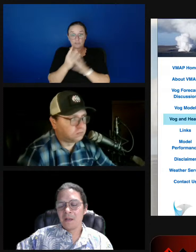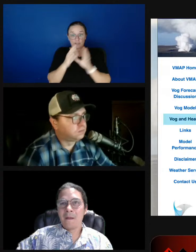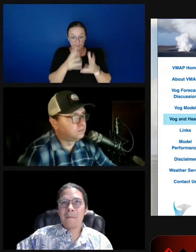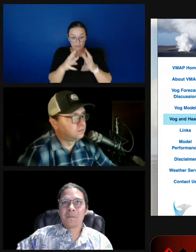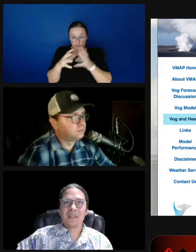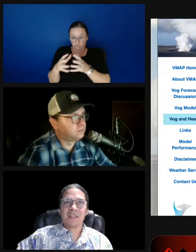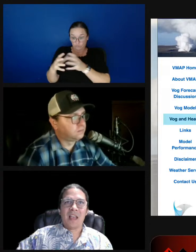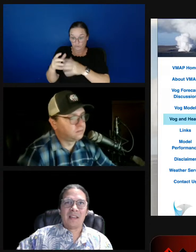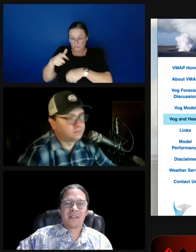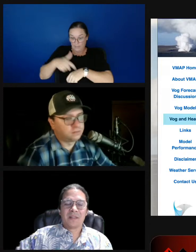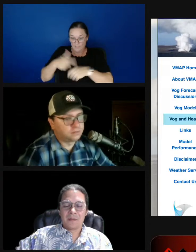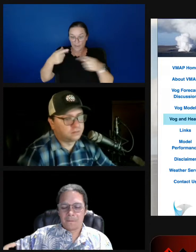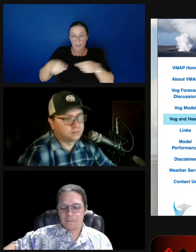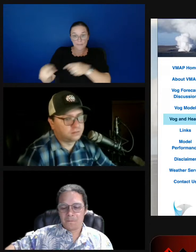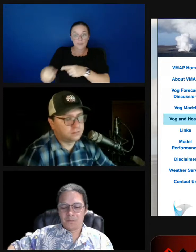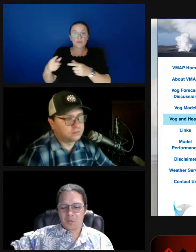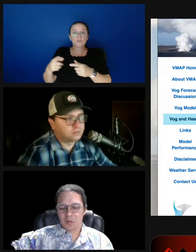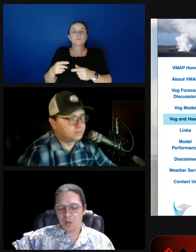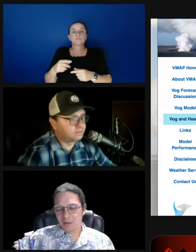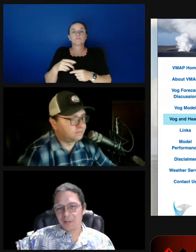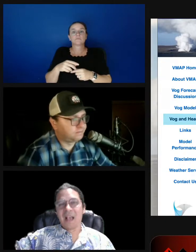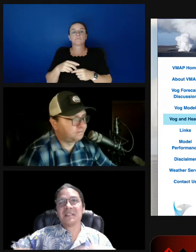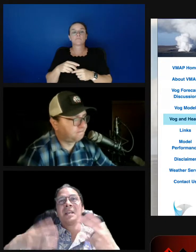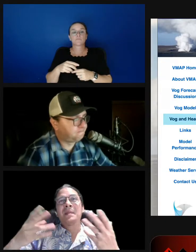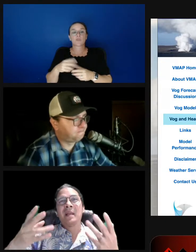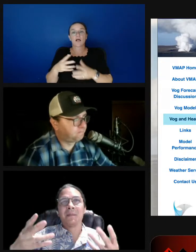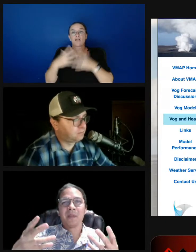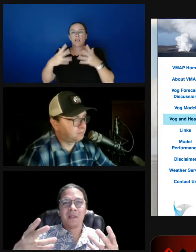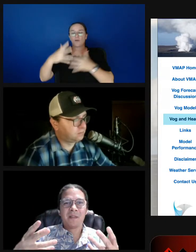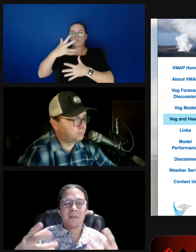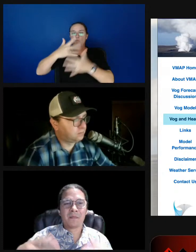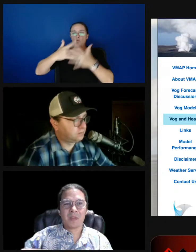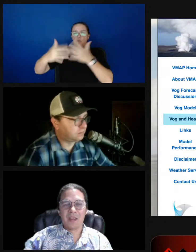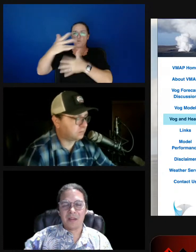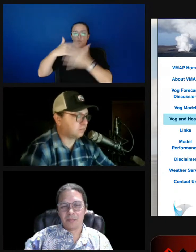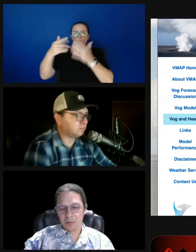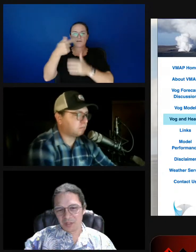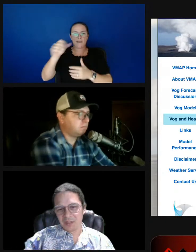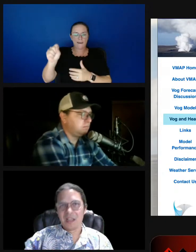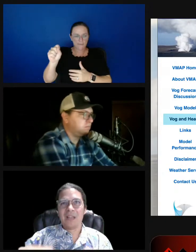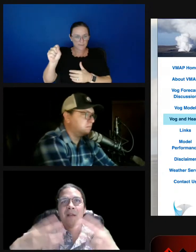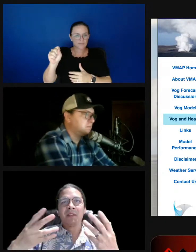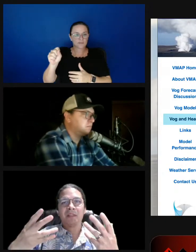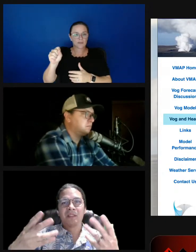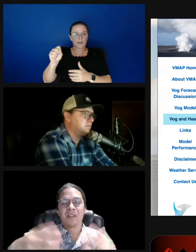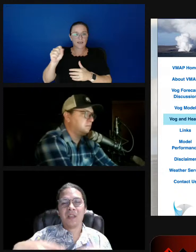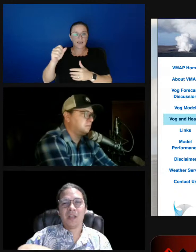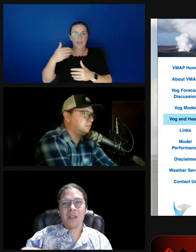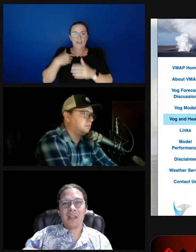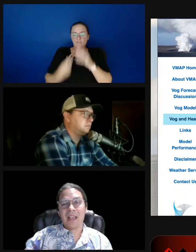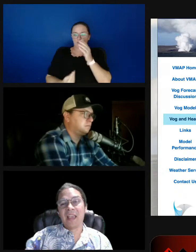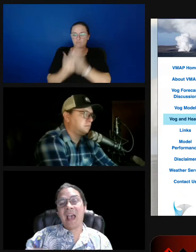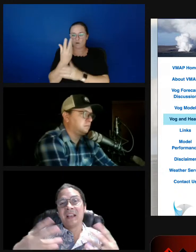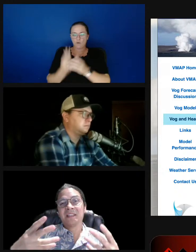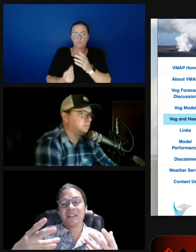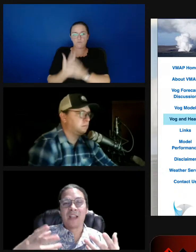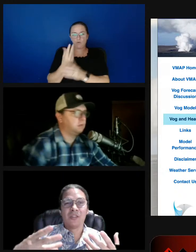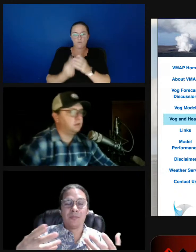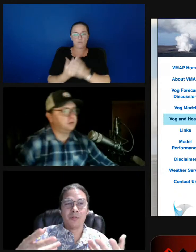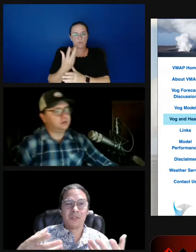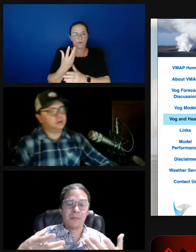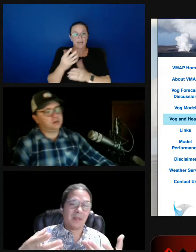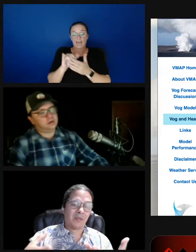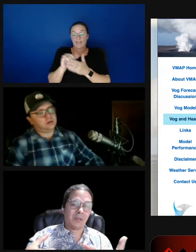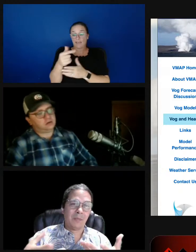episodes is that a lot of gas is coming out at the beginning and producing these high fountains, and that gas can